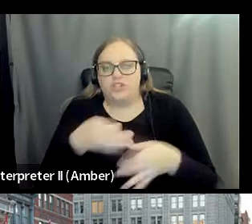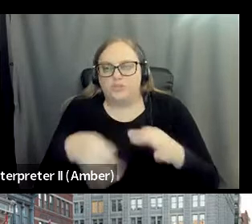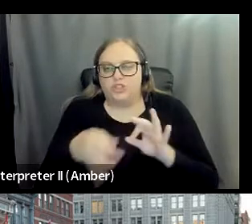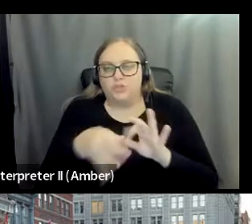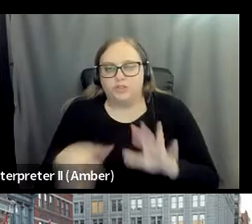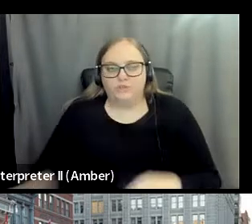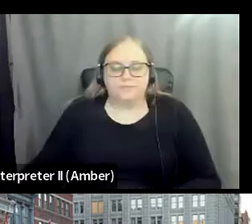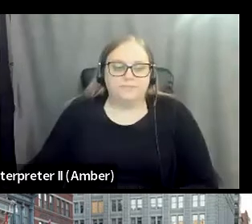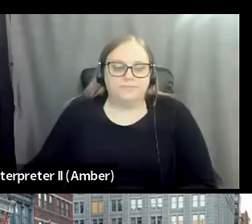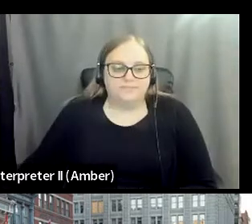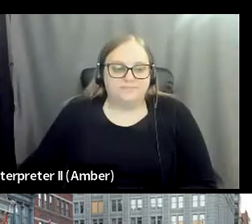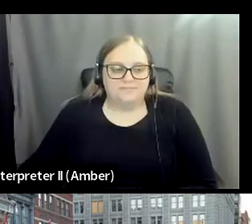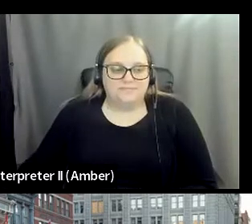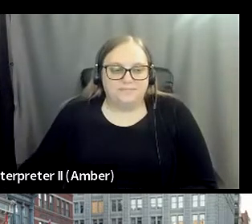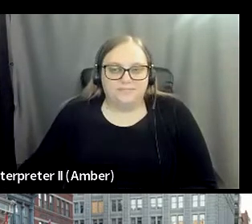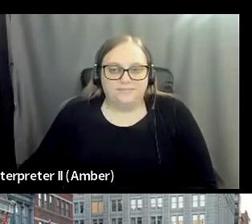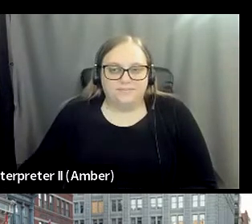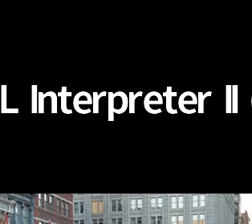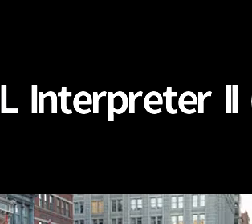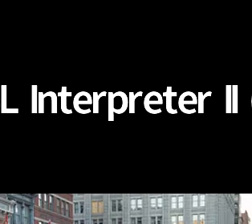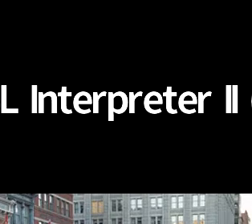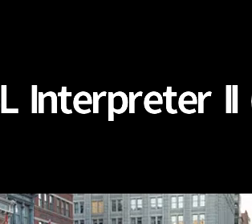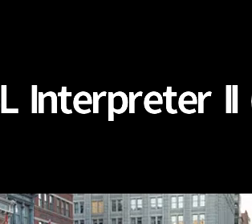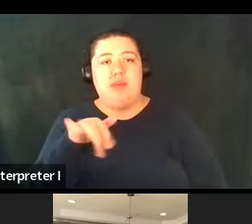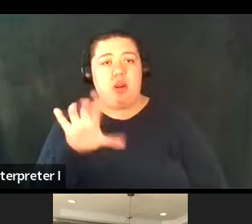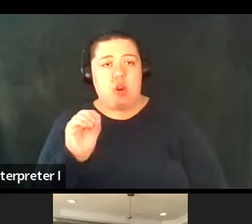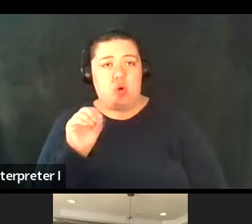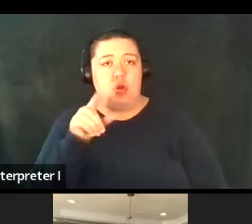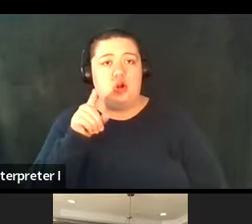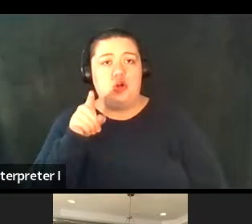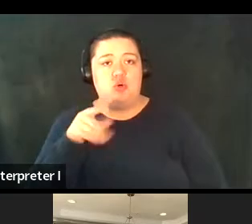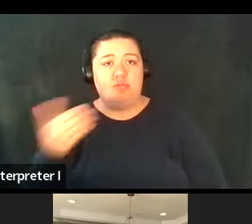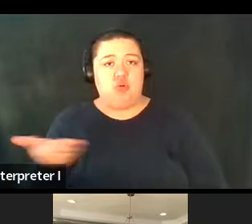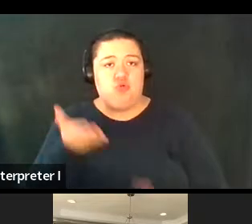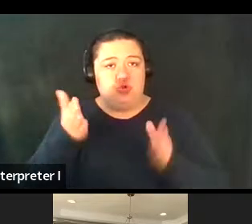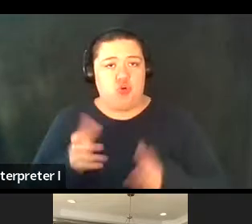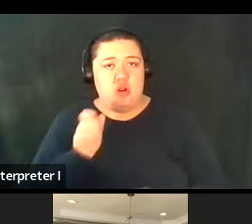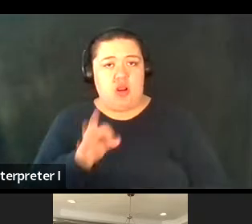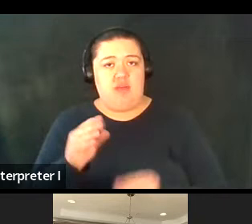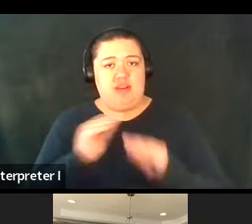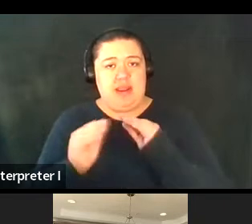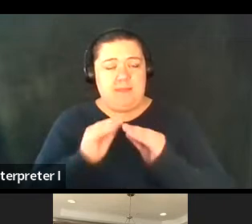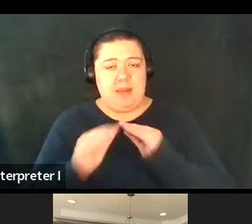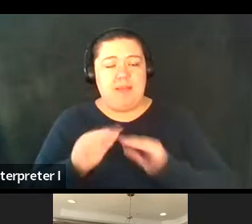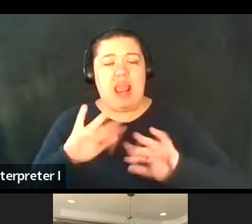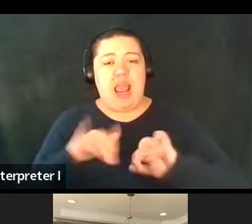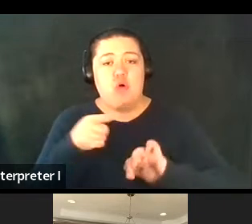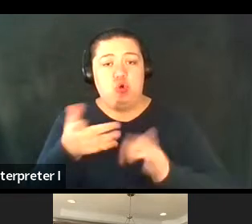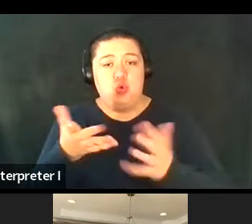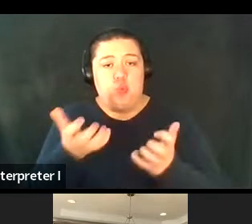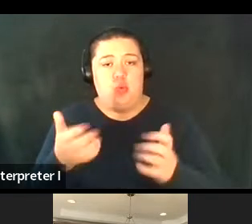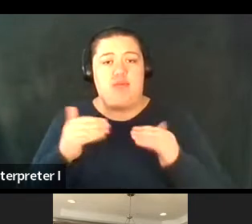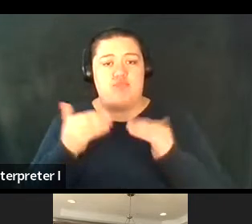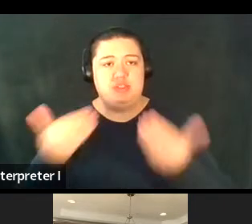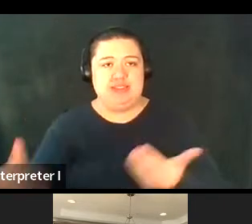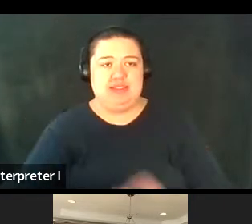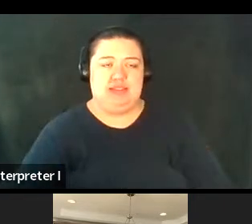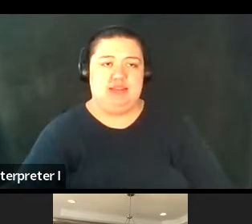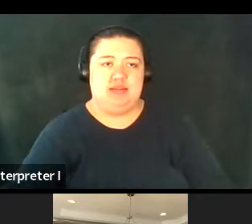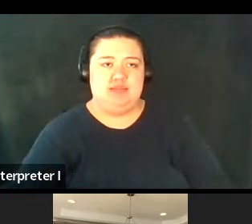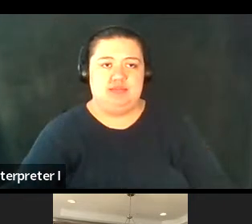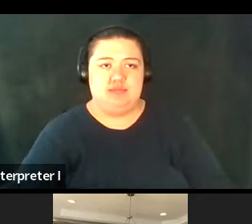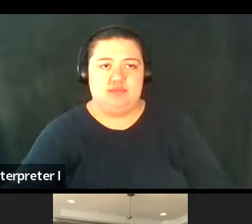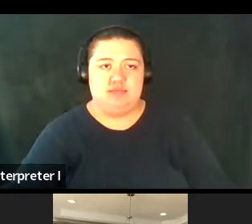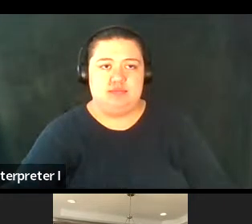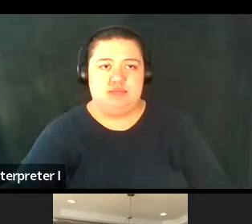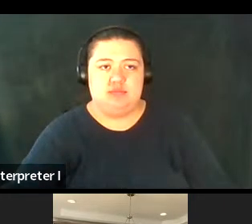not sure, Councilmember Pinto, as you are the introducer of this amendment, how you want to proceed.